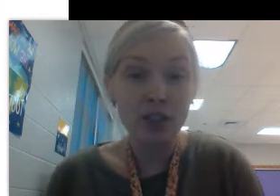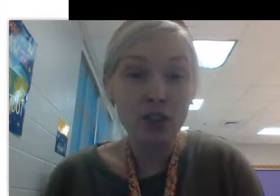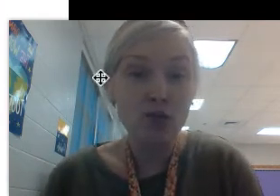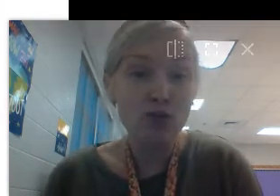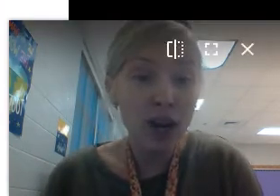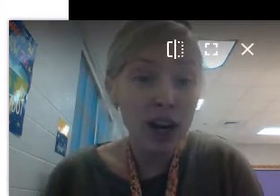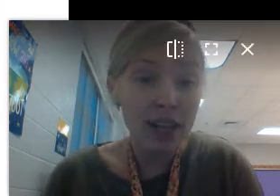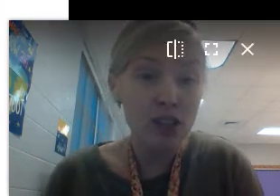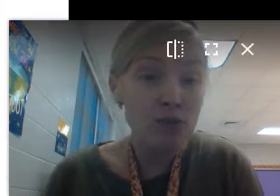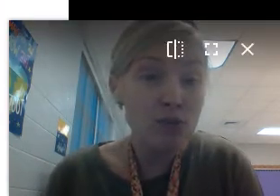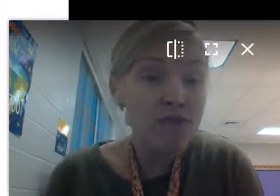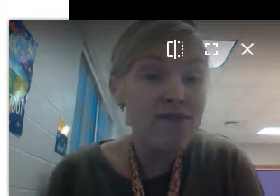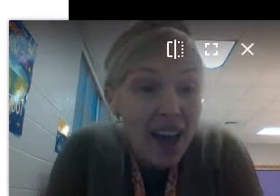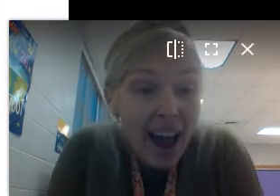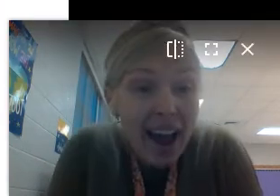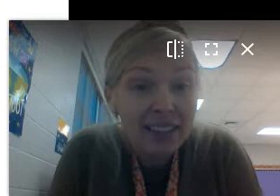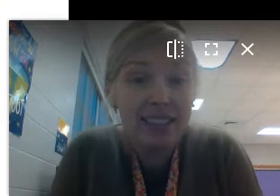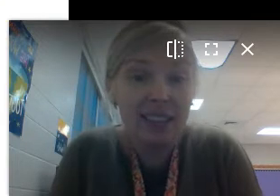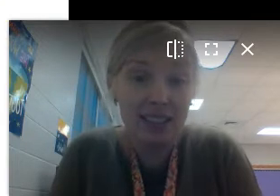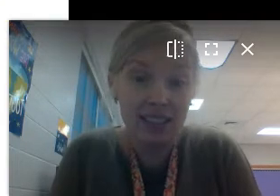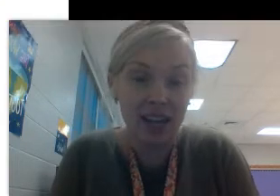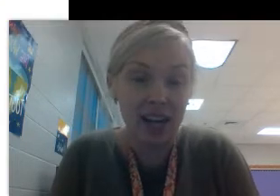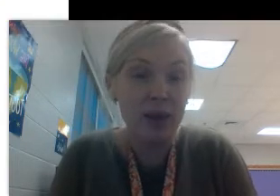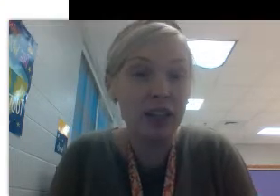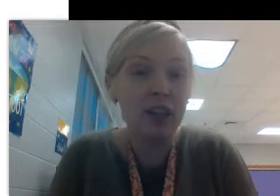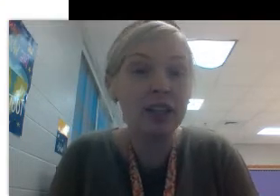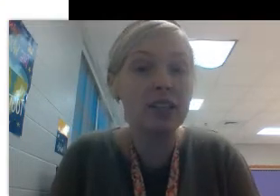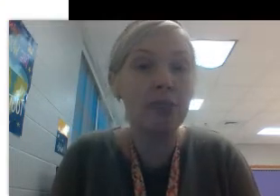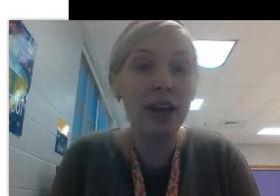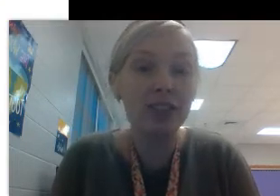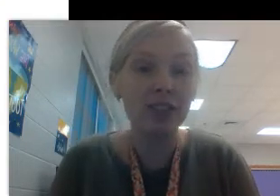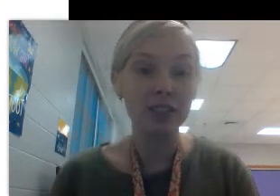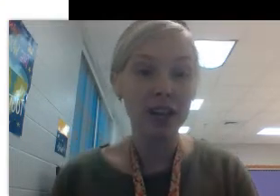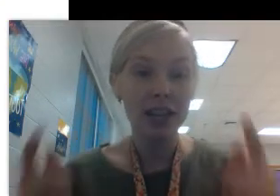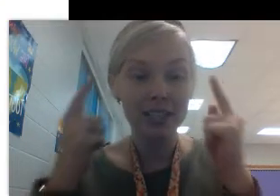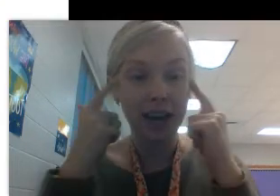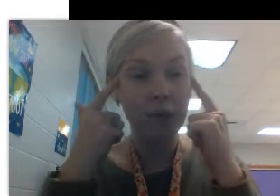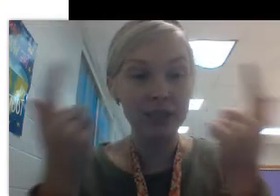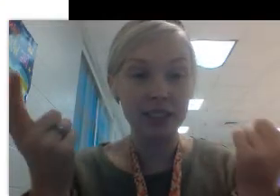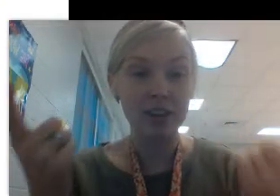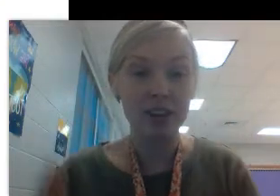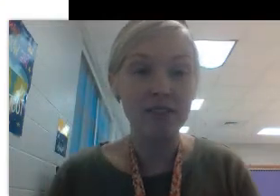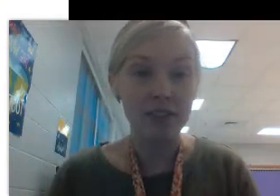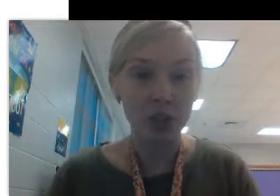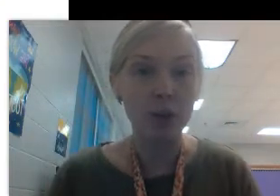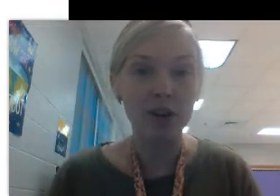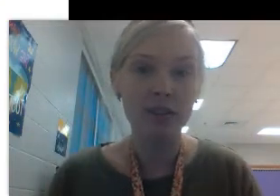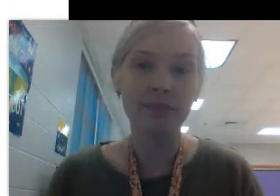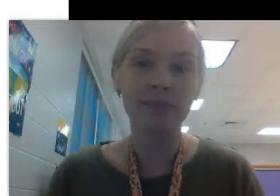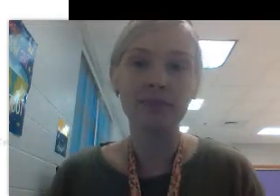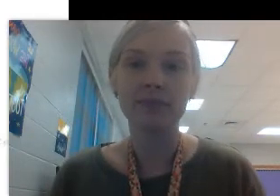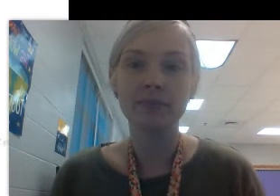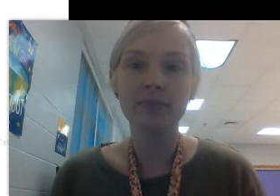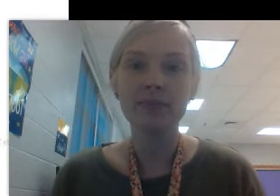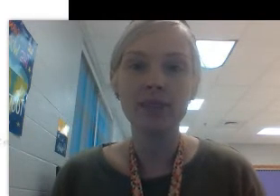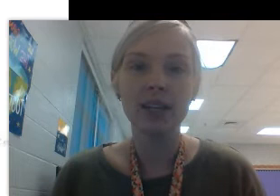It means to run, to move fast. And we can look at these pictures to help us get a good visual.